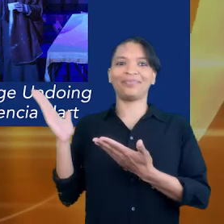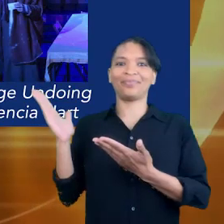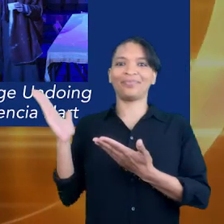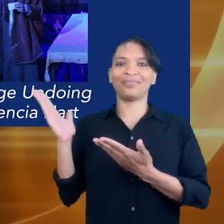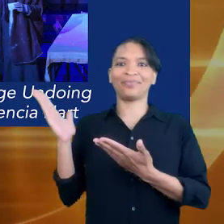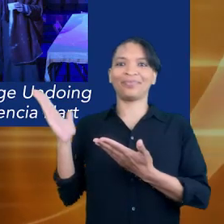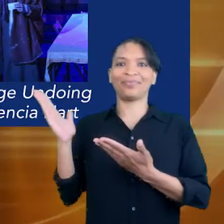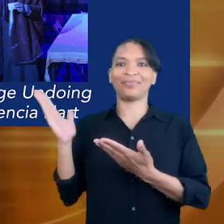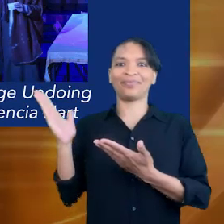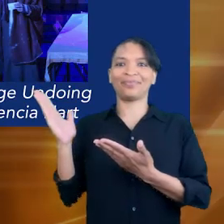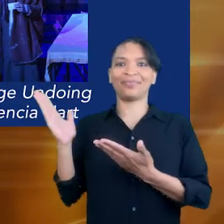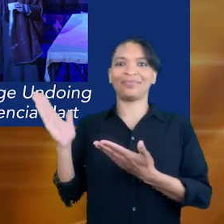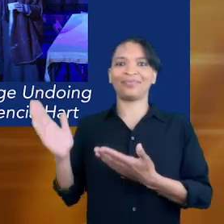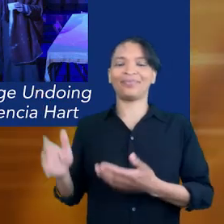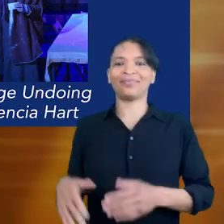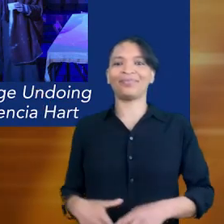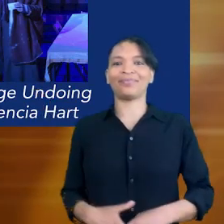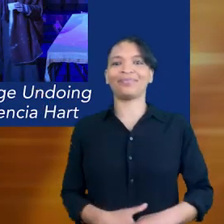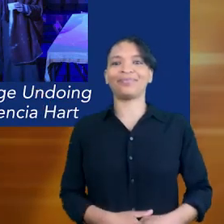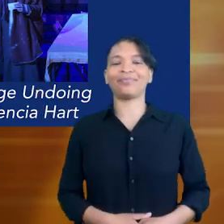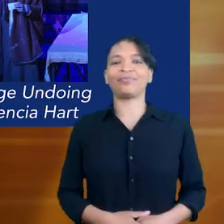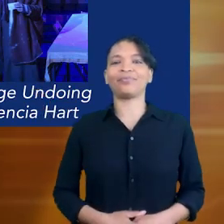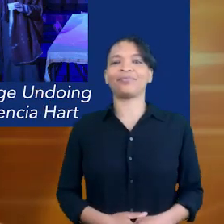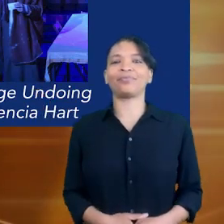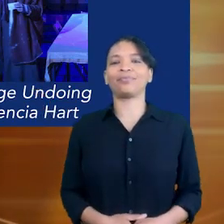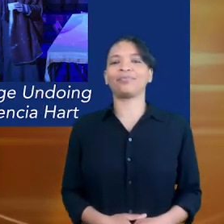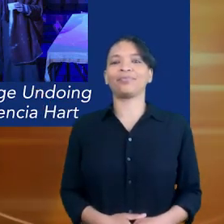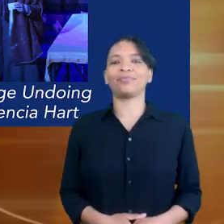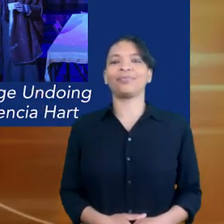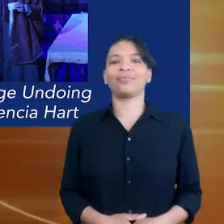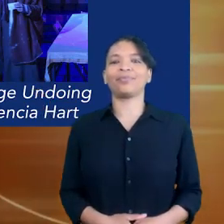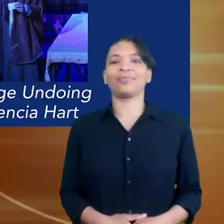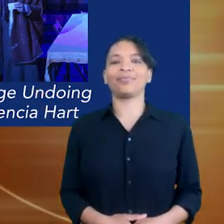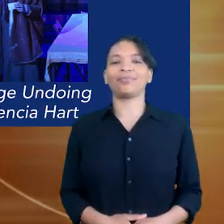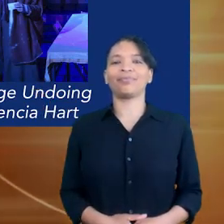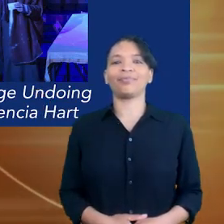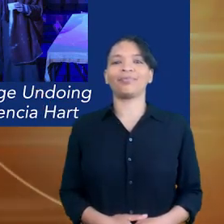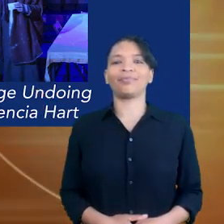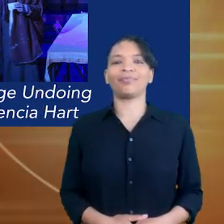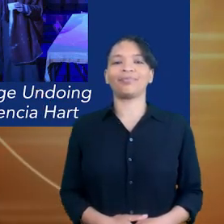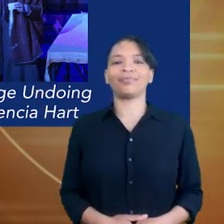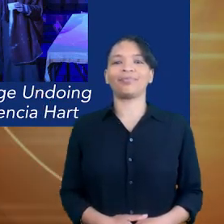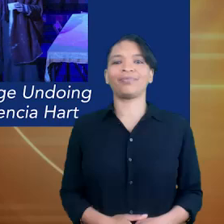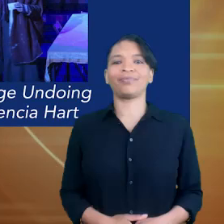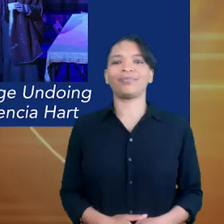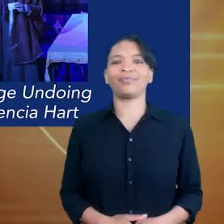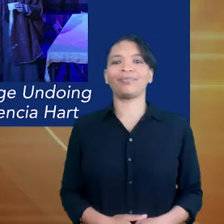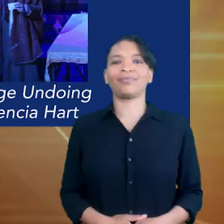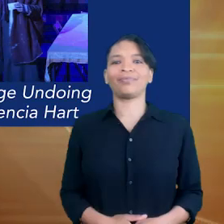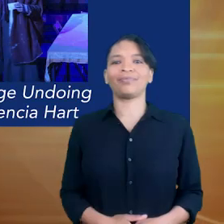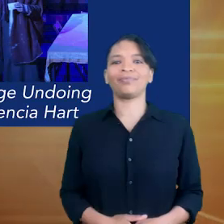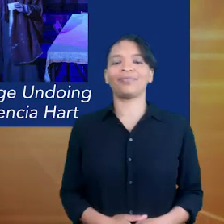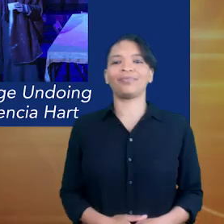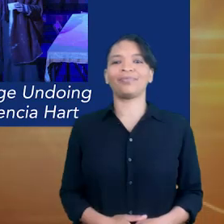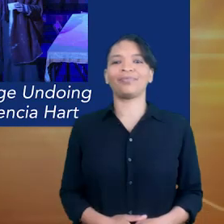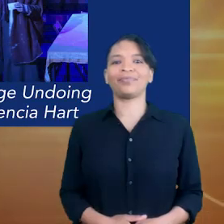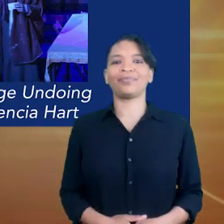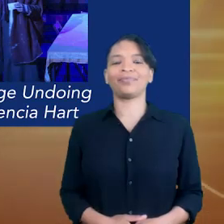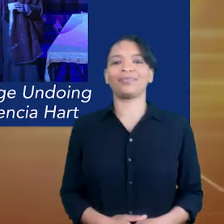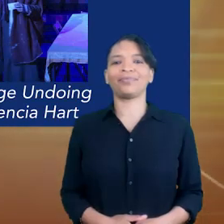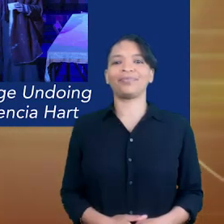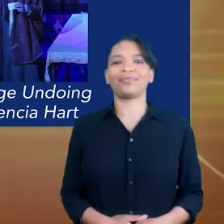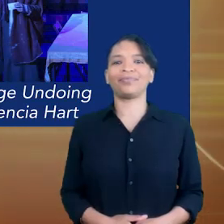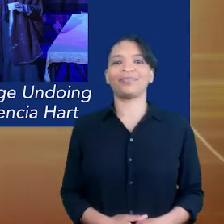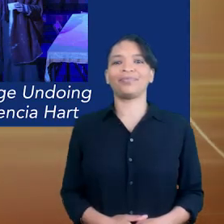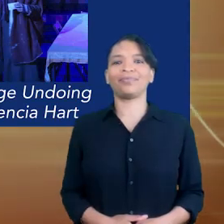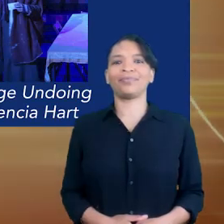Ebonic Woman, Gold Dust Orphans, The Seagull, Arlequin Players Theater, The Strange Undoing of